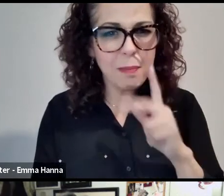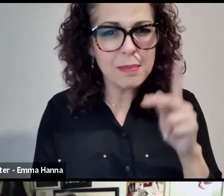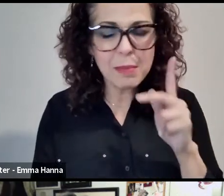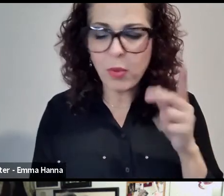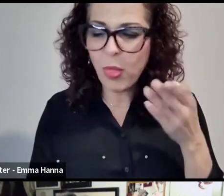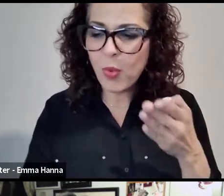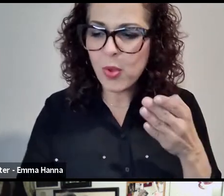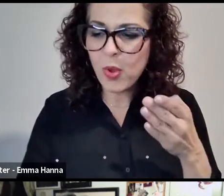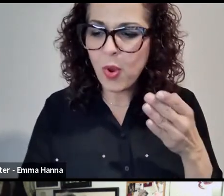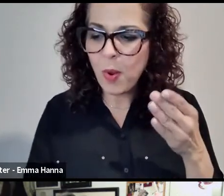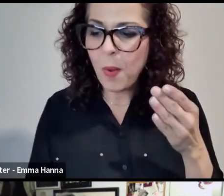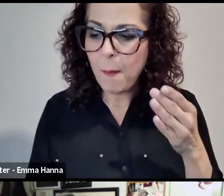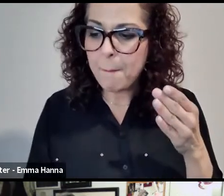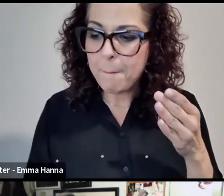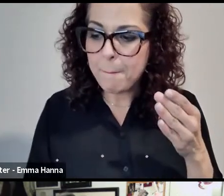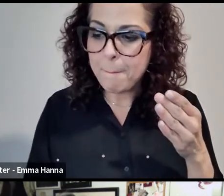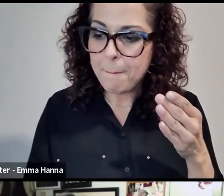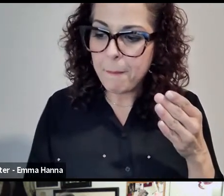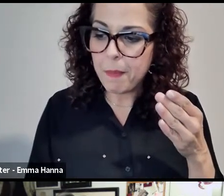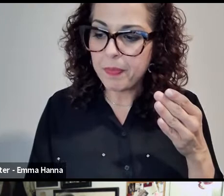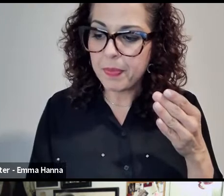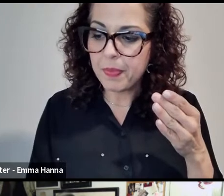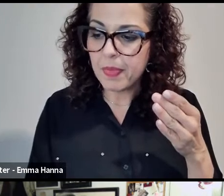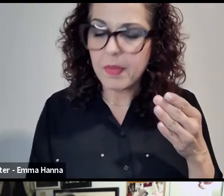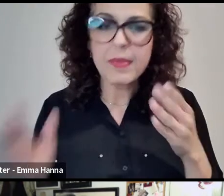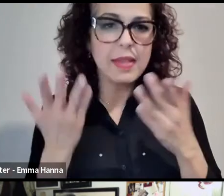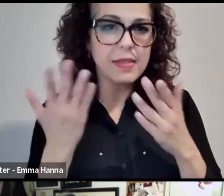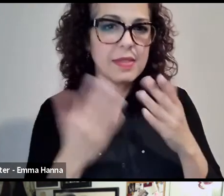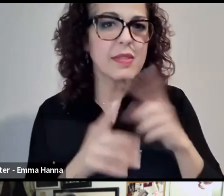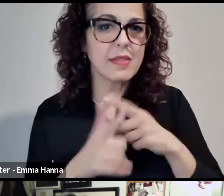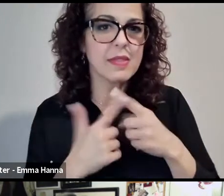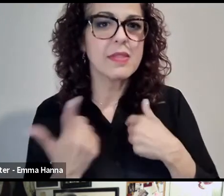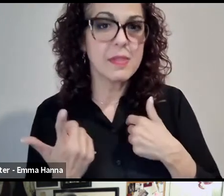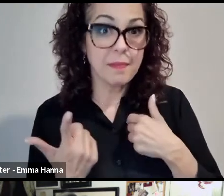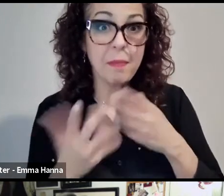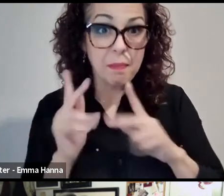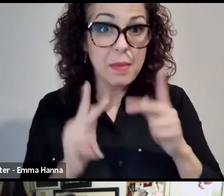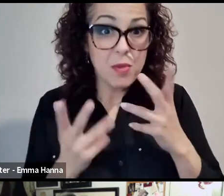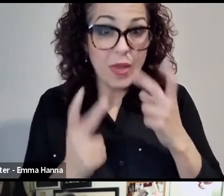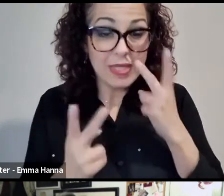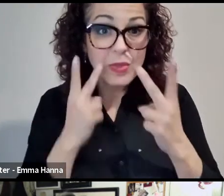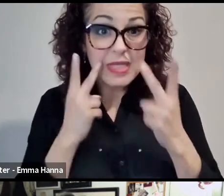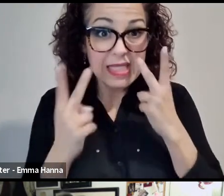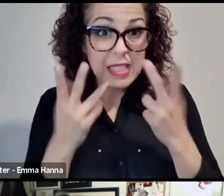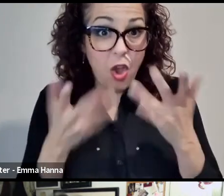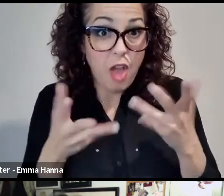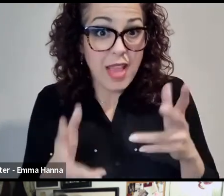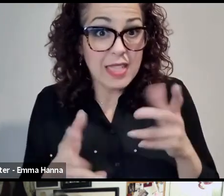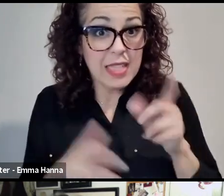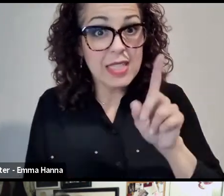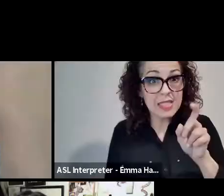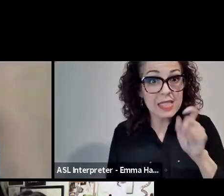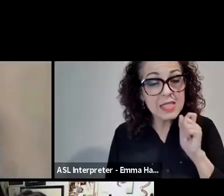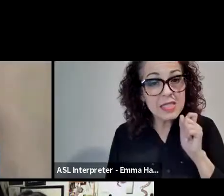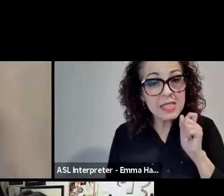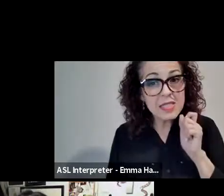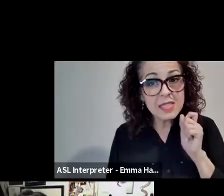art, through all of your work to see that they don't see already?